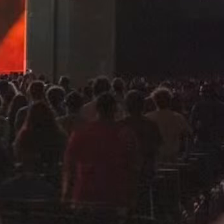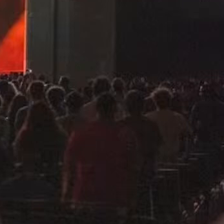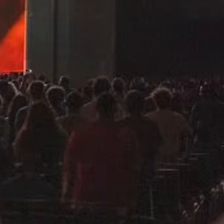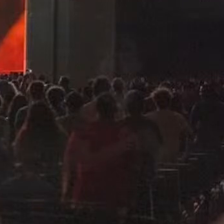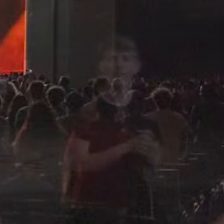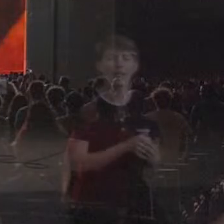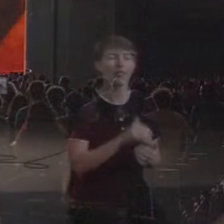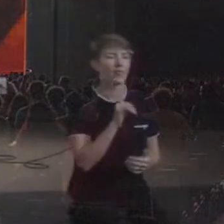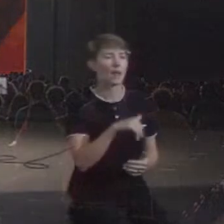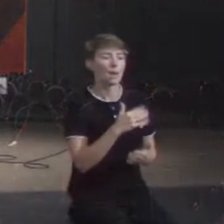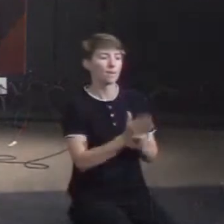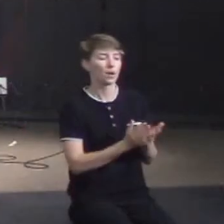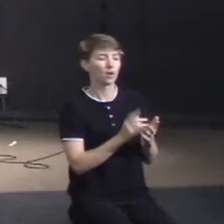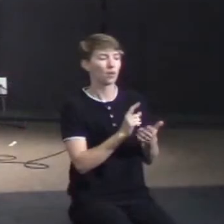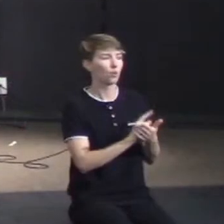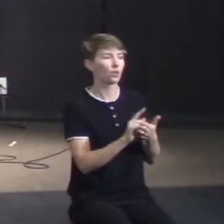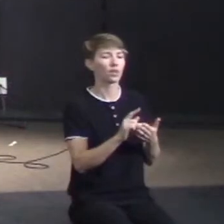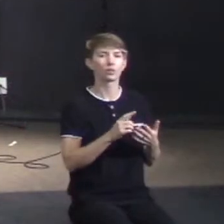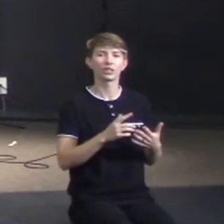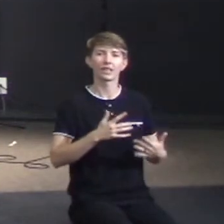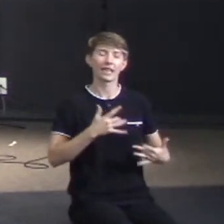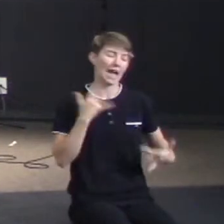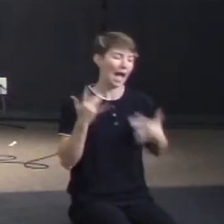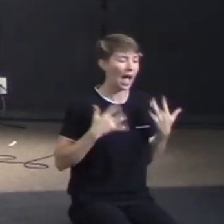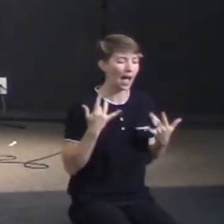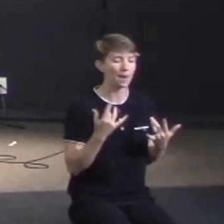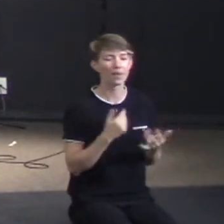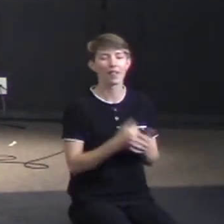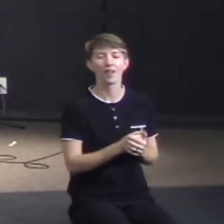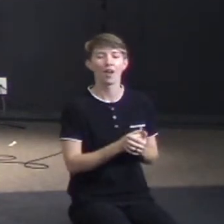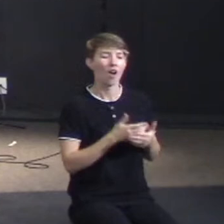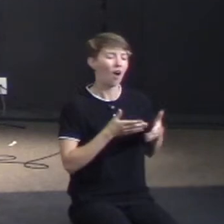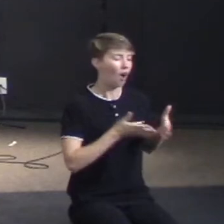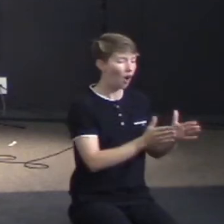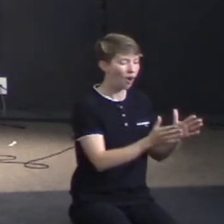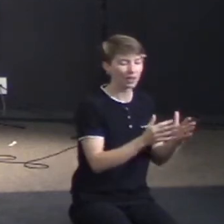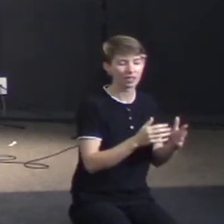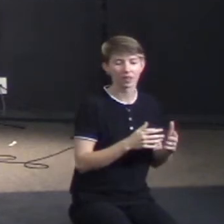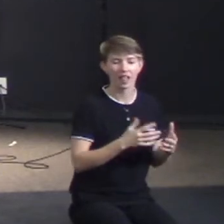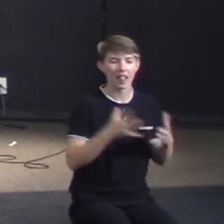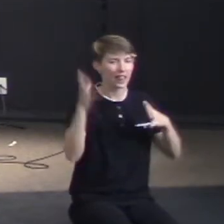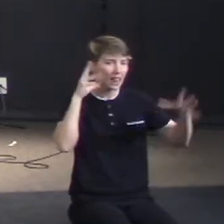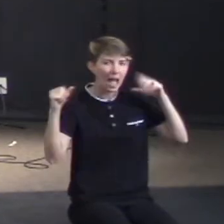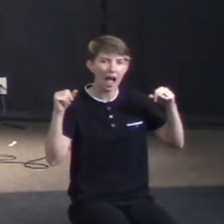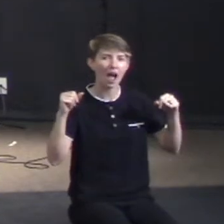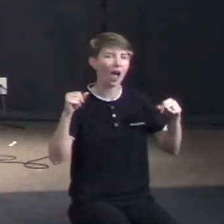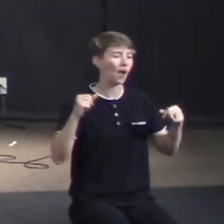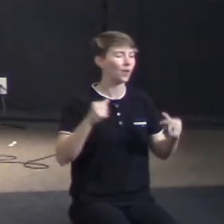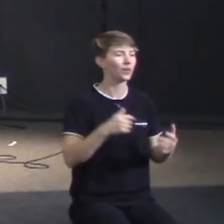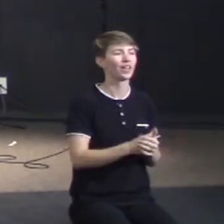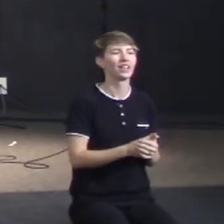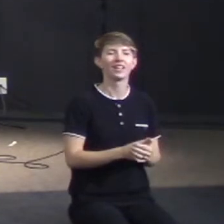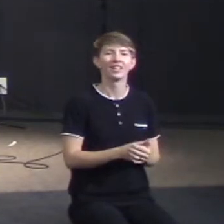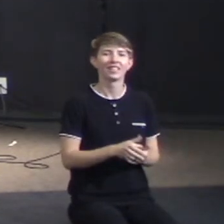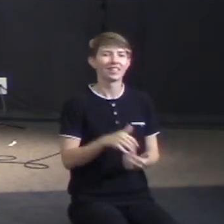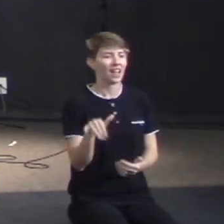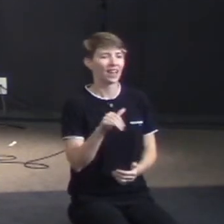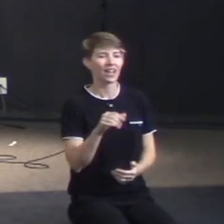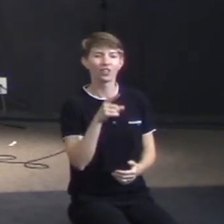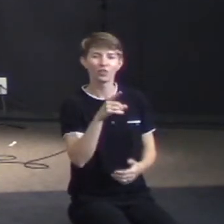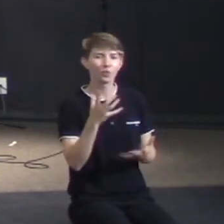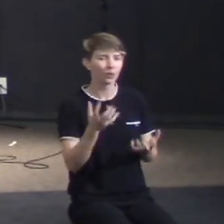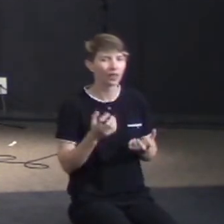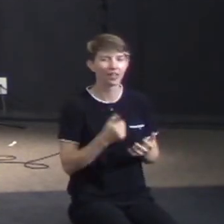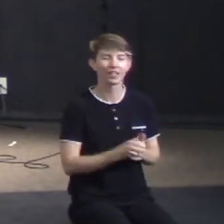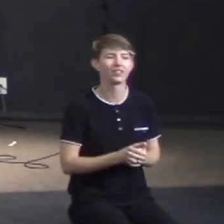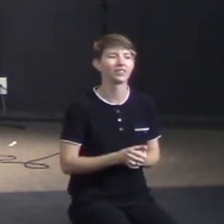hype. I mean, the hallways were loud and obnoxious, just like you want it to be. It was like from the